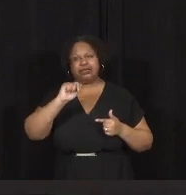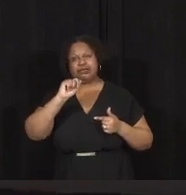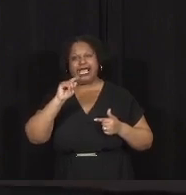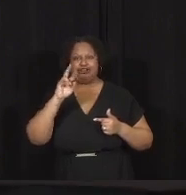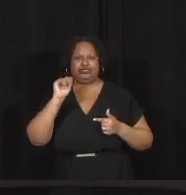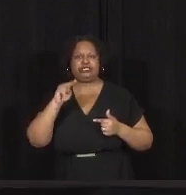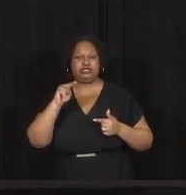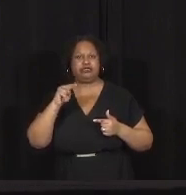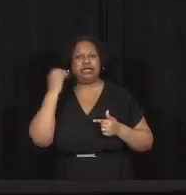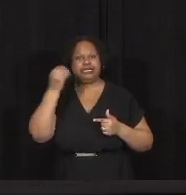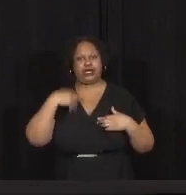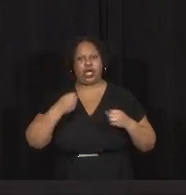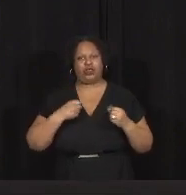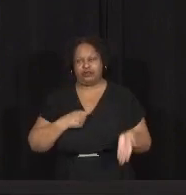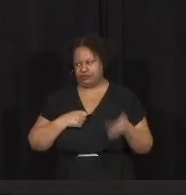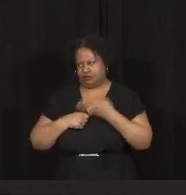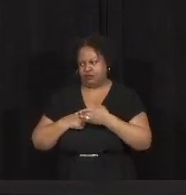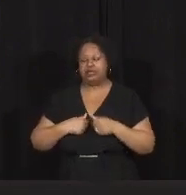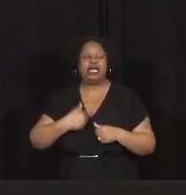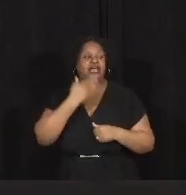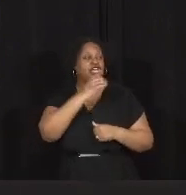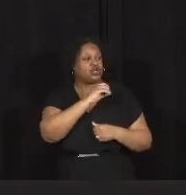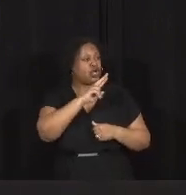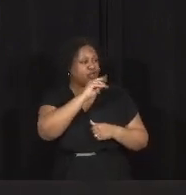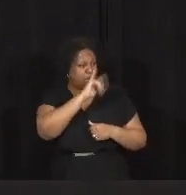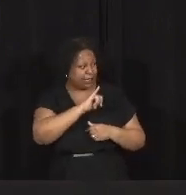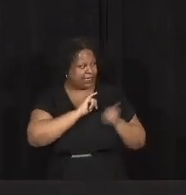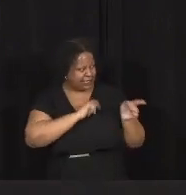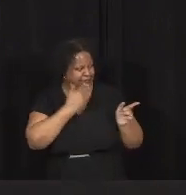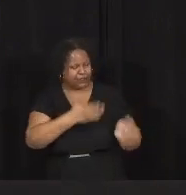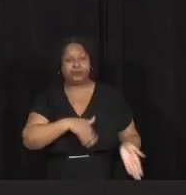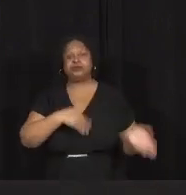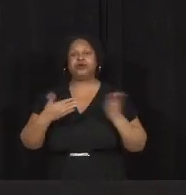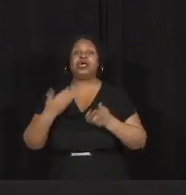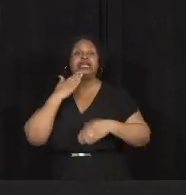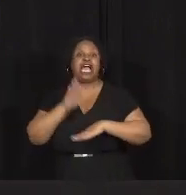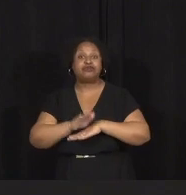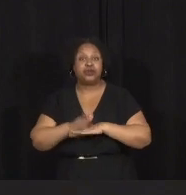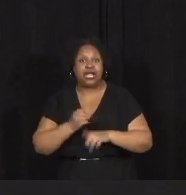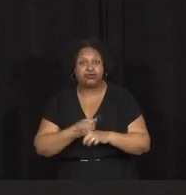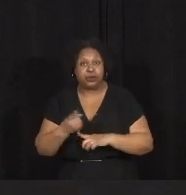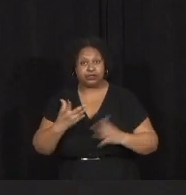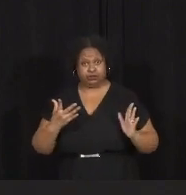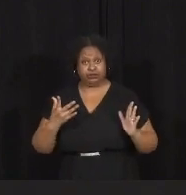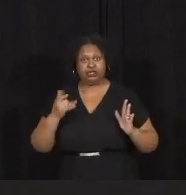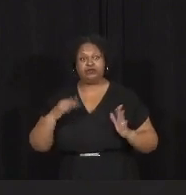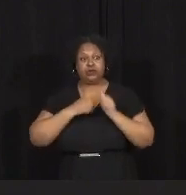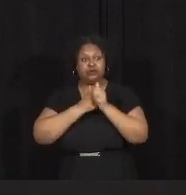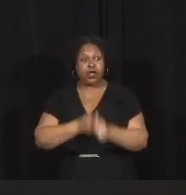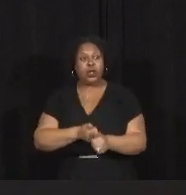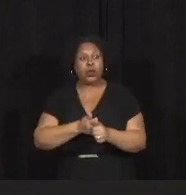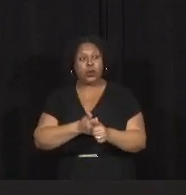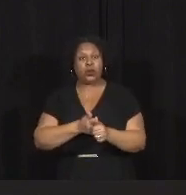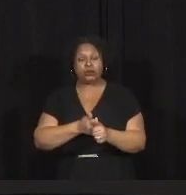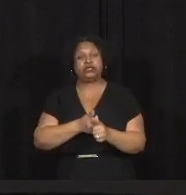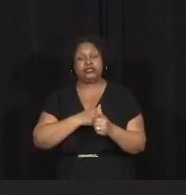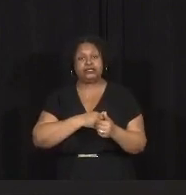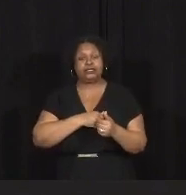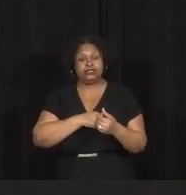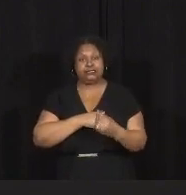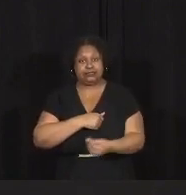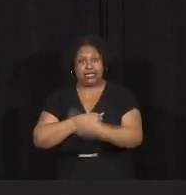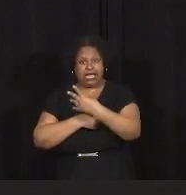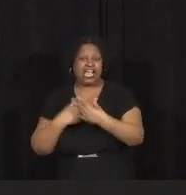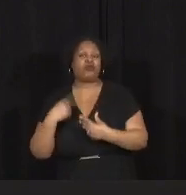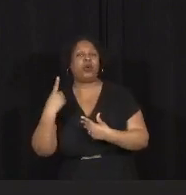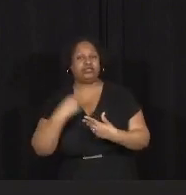Thank you, Dr. Donnelly. Good afternoon, everyone. For those who are following with the slides, I have one slide, and this is the slide